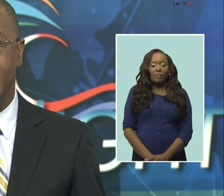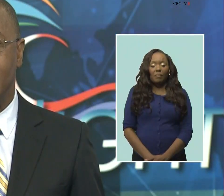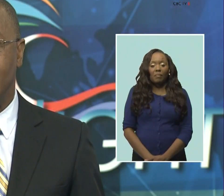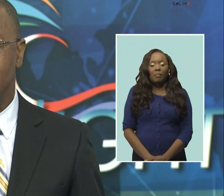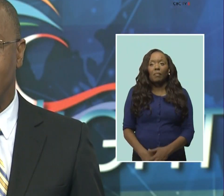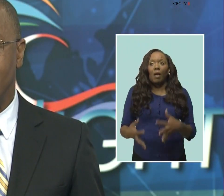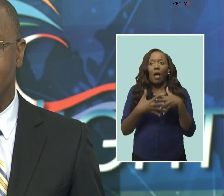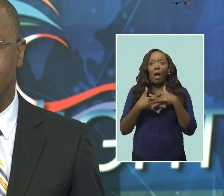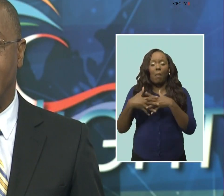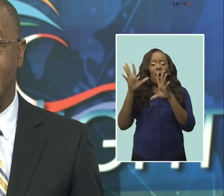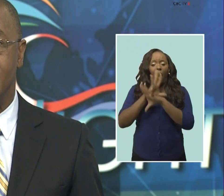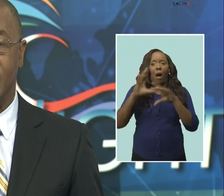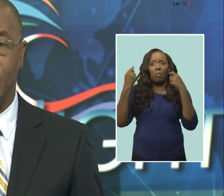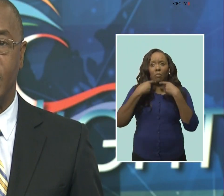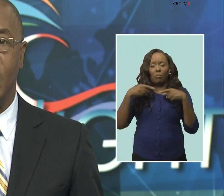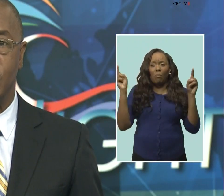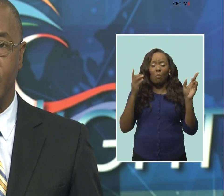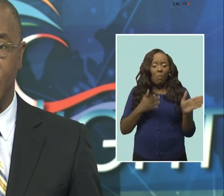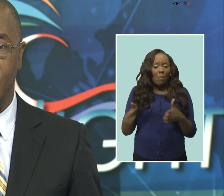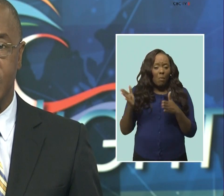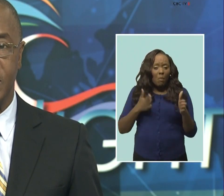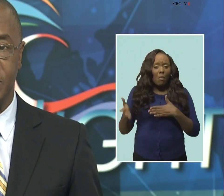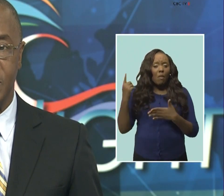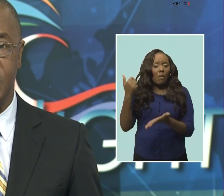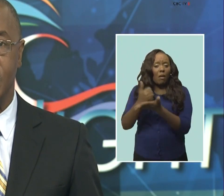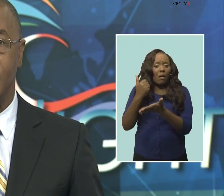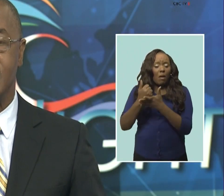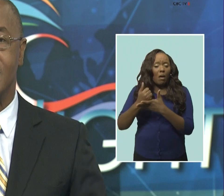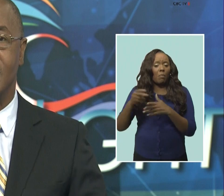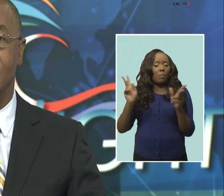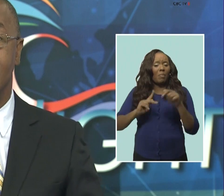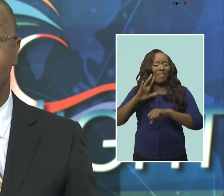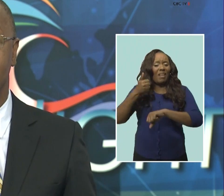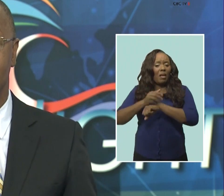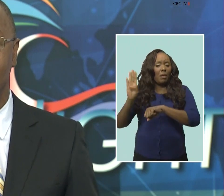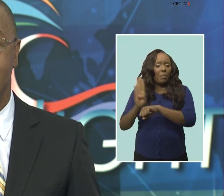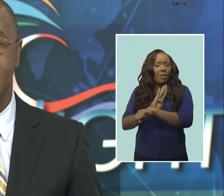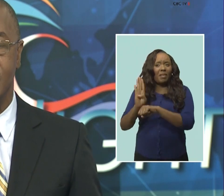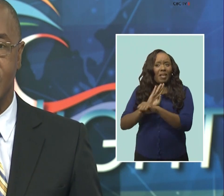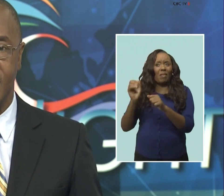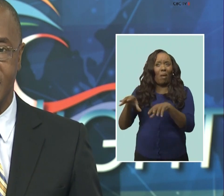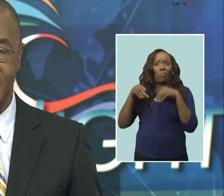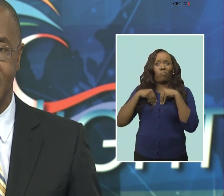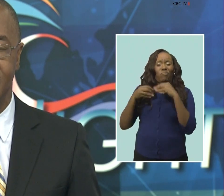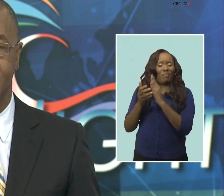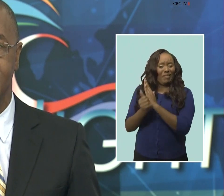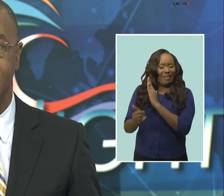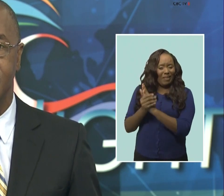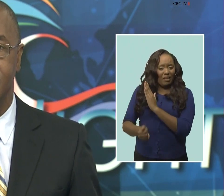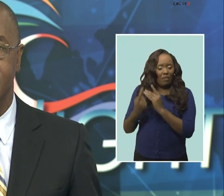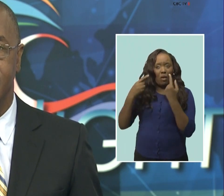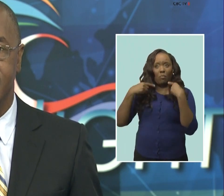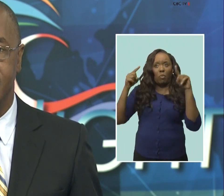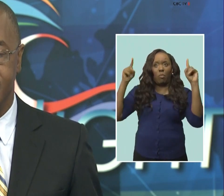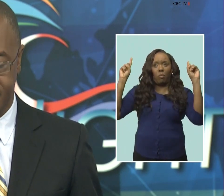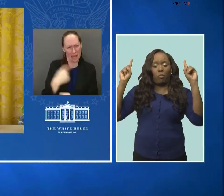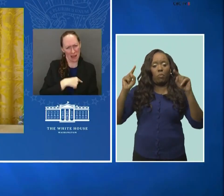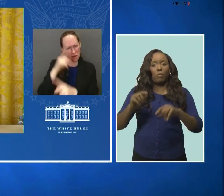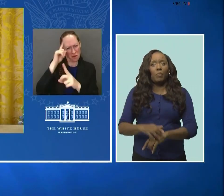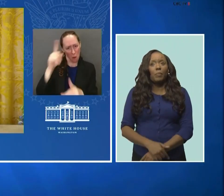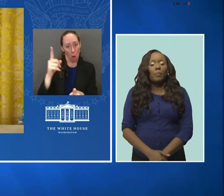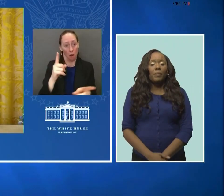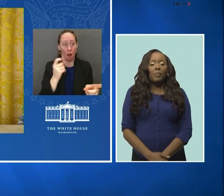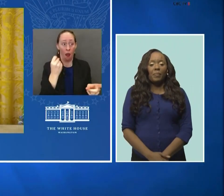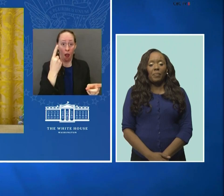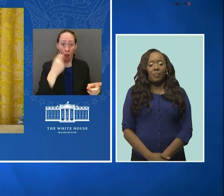President Biden also announced a plan to equip entrepreneurs in the region with the skills and resources to succeed.